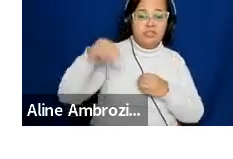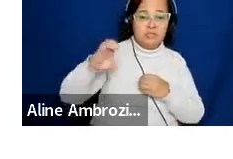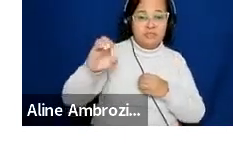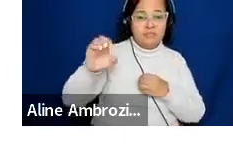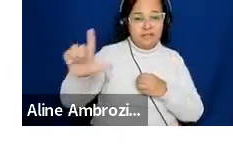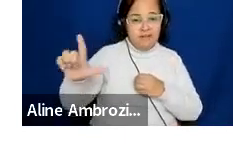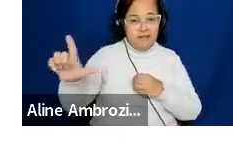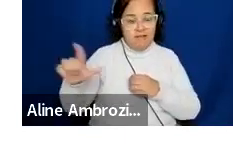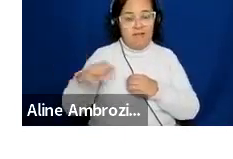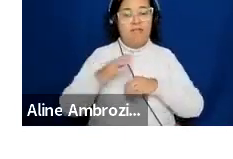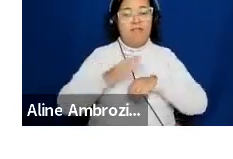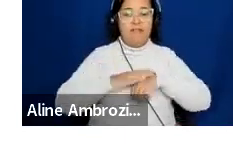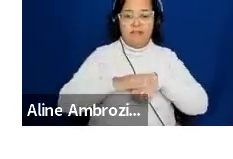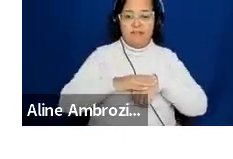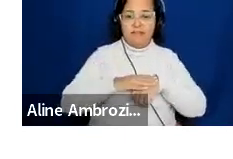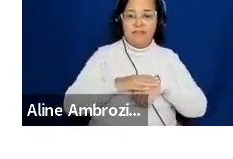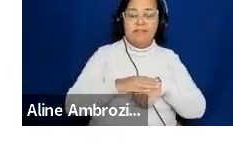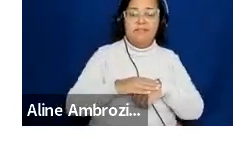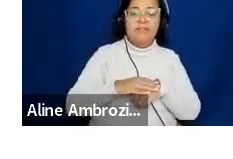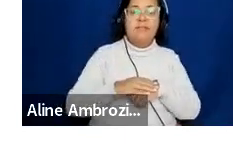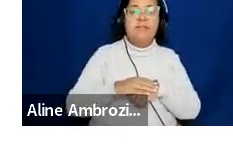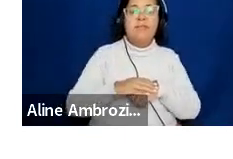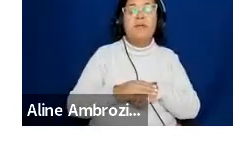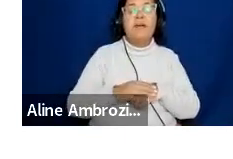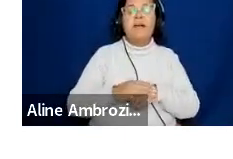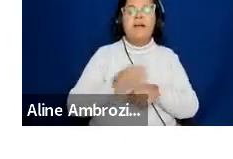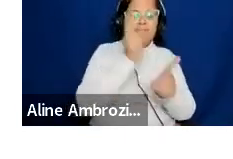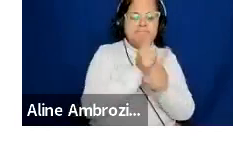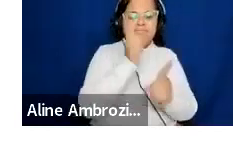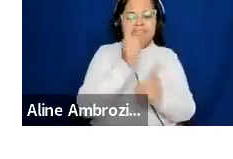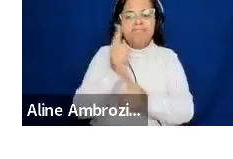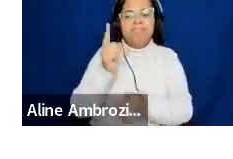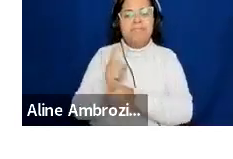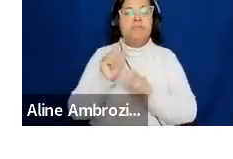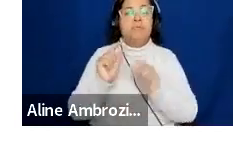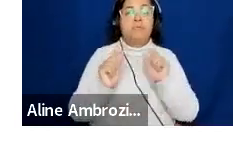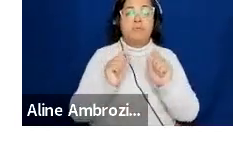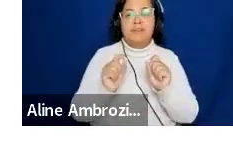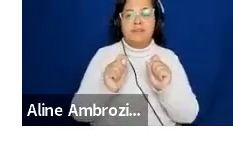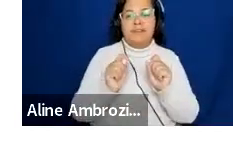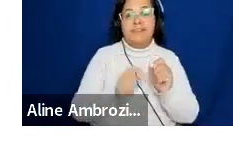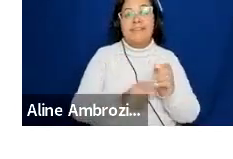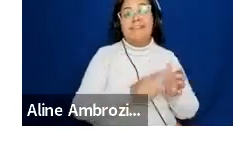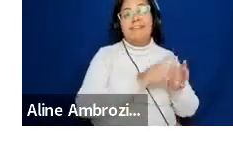in that early work before we go on to look at some of the later work. So